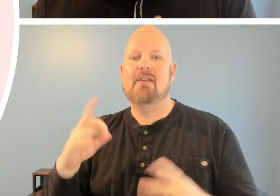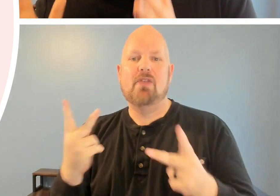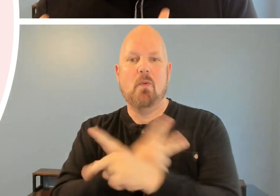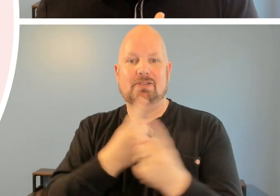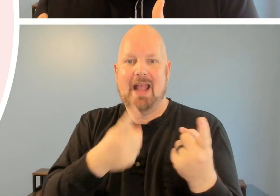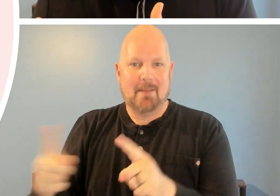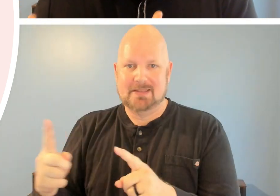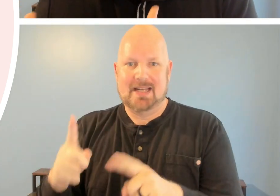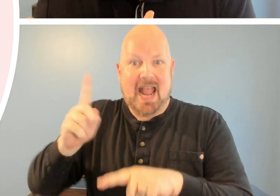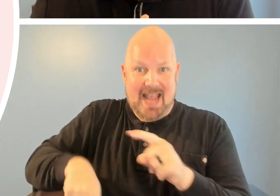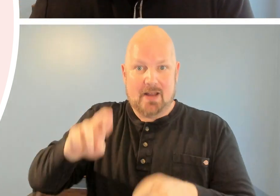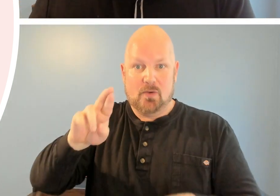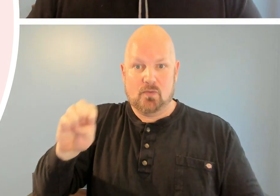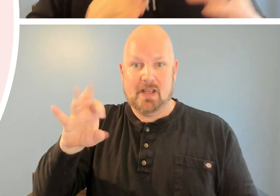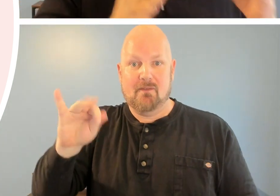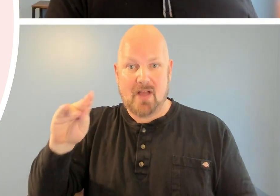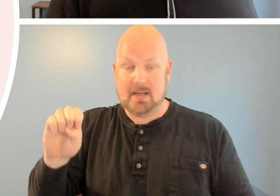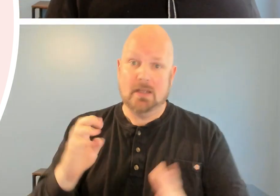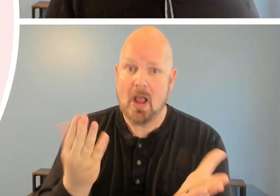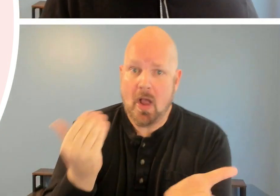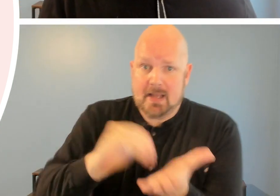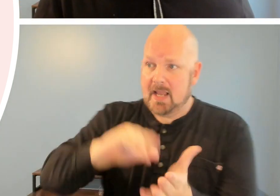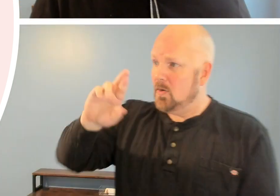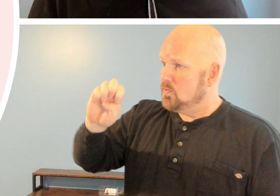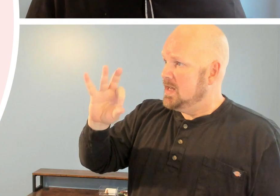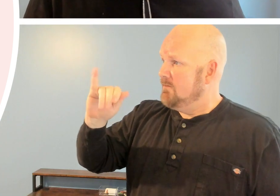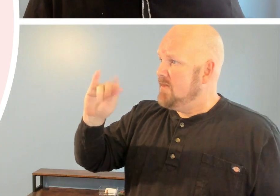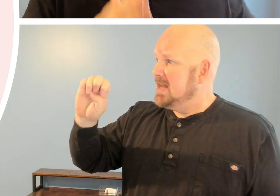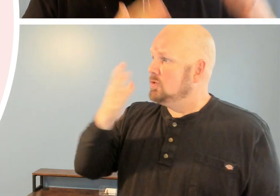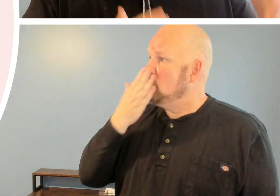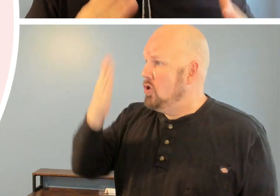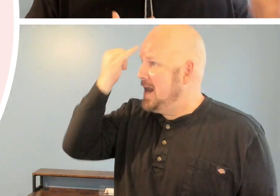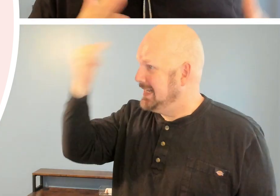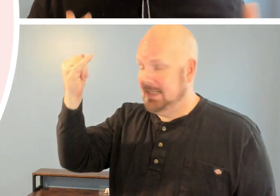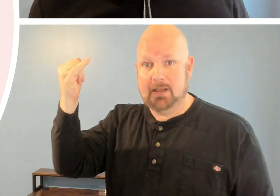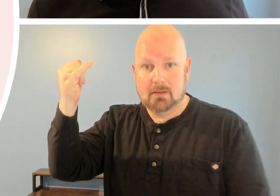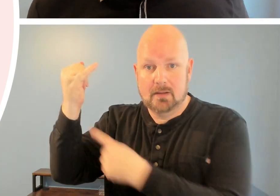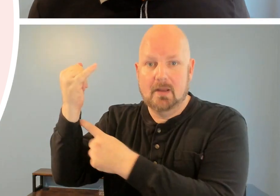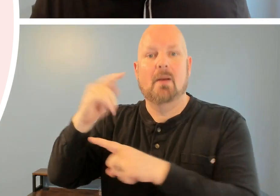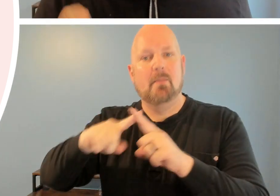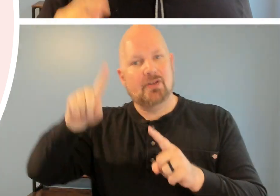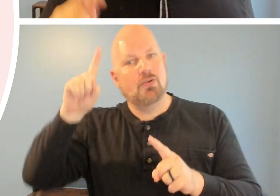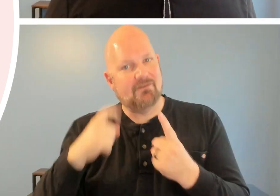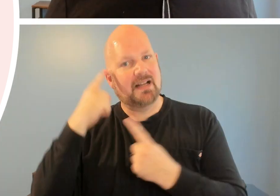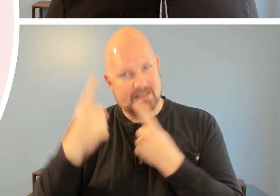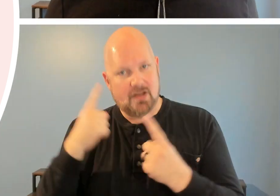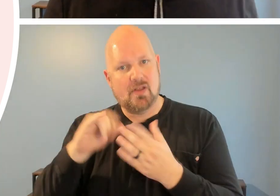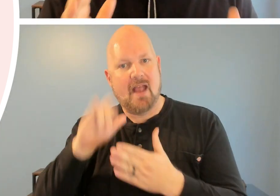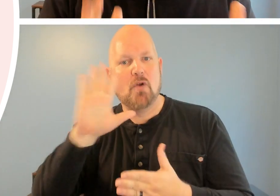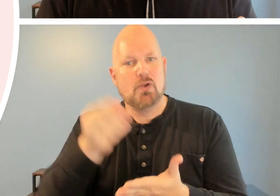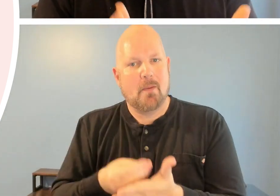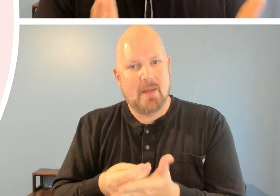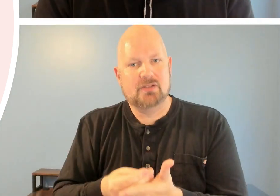good concept. It's the right idea, but there's some considerations you're going to have to make for it. You're going to have some equity in that house in order to make that